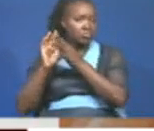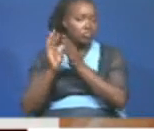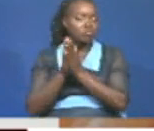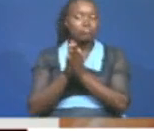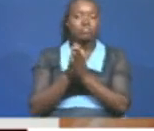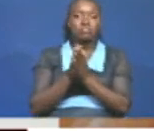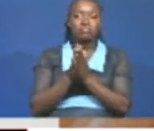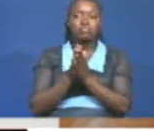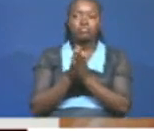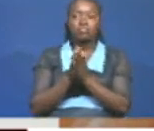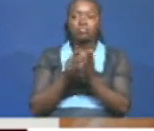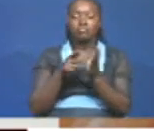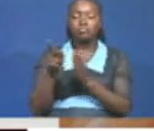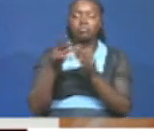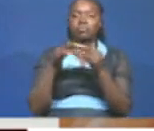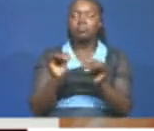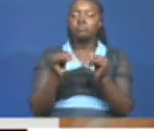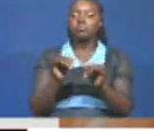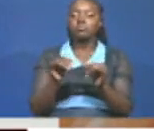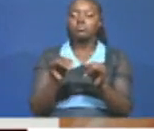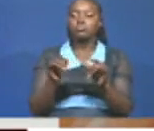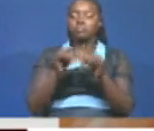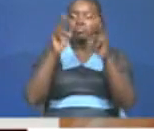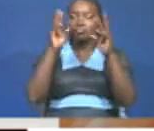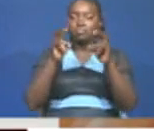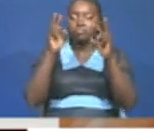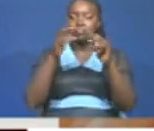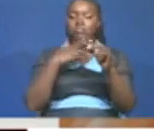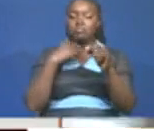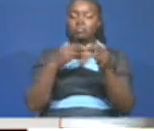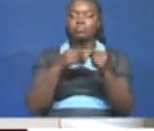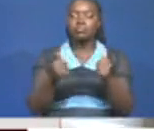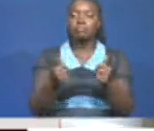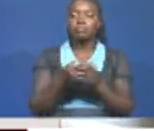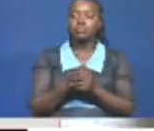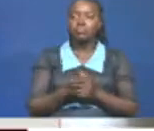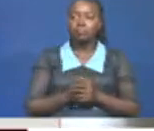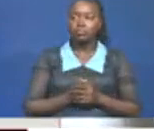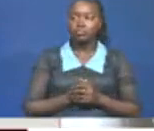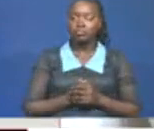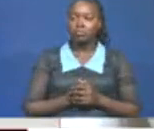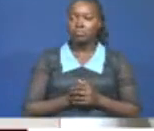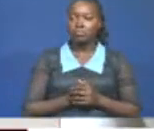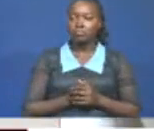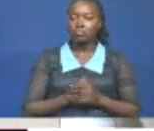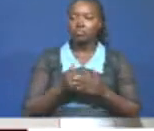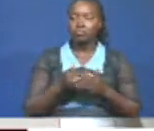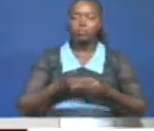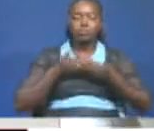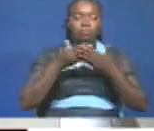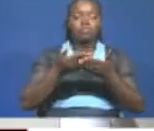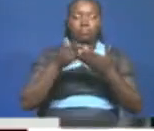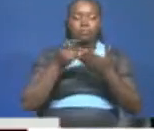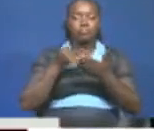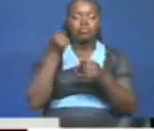the cost of implementation as issues they want addressed. In their submissions to the Presidential